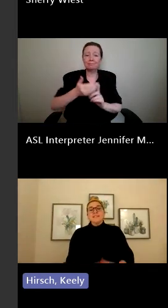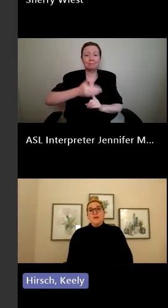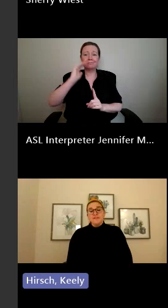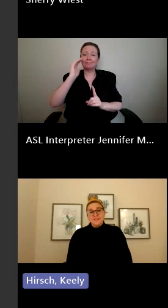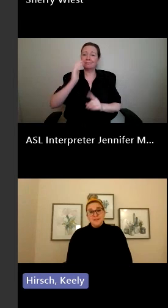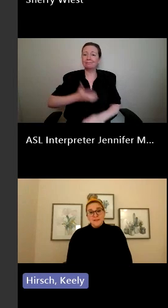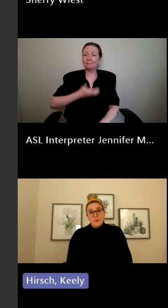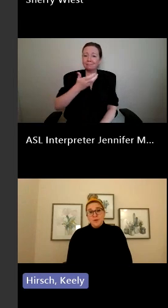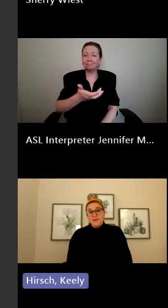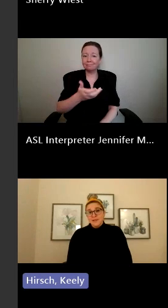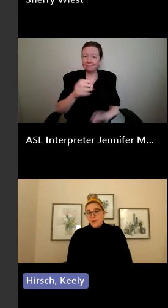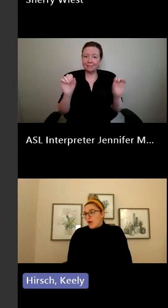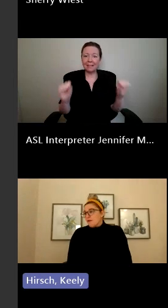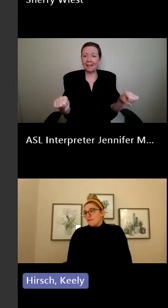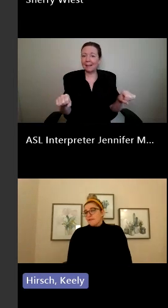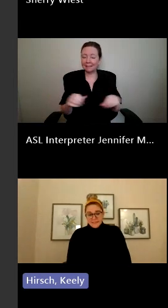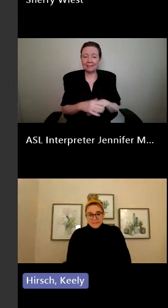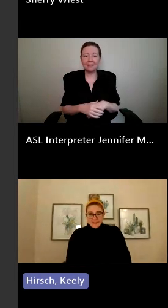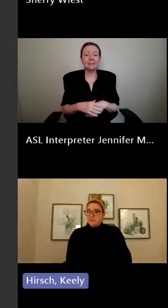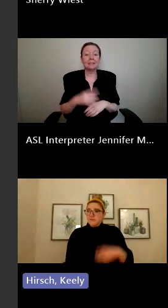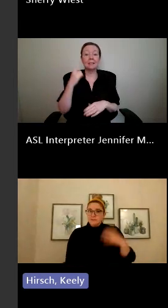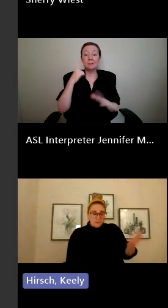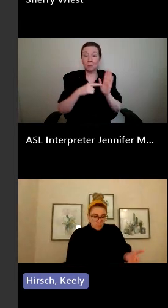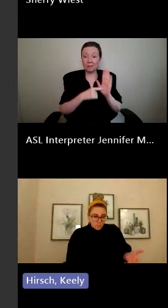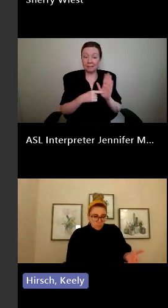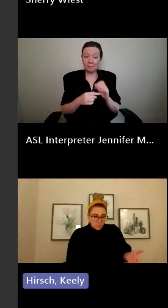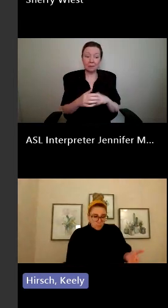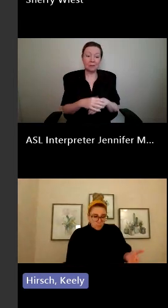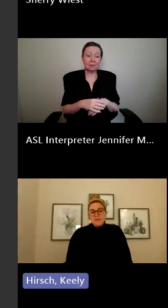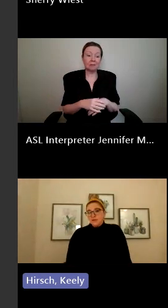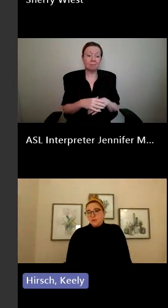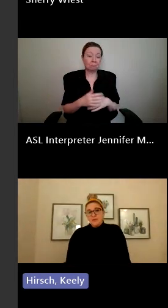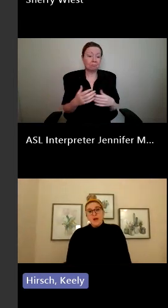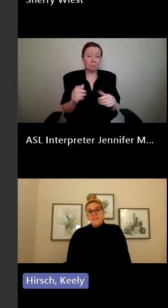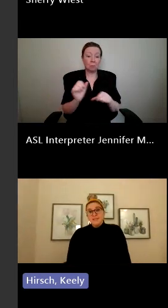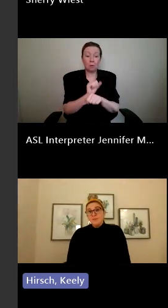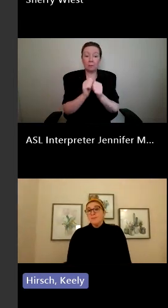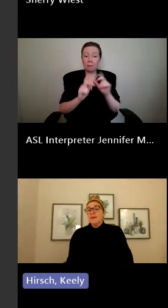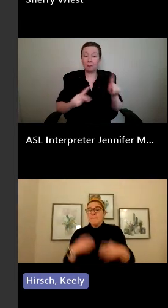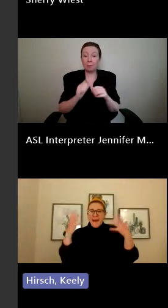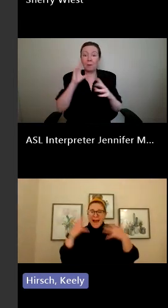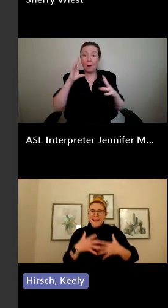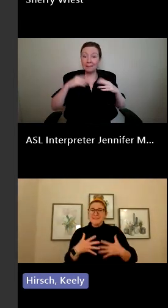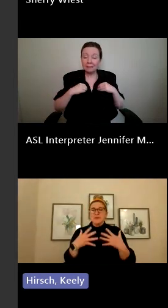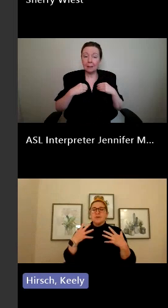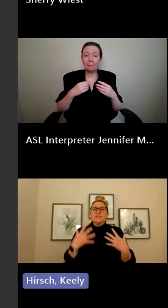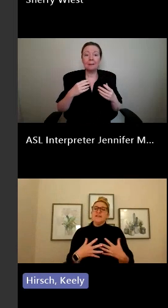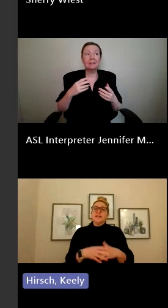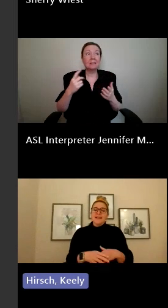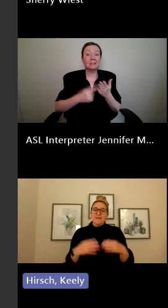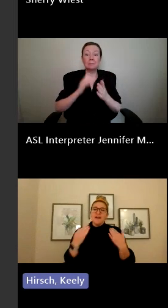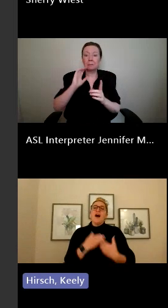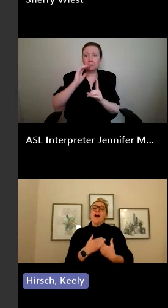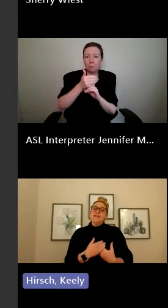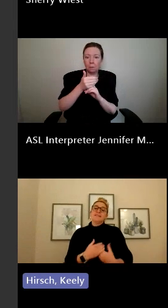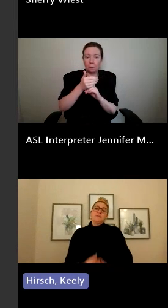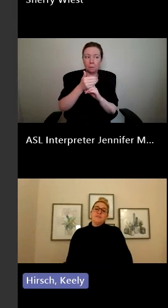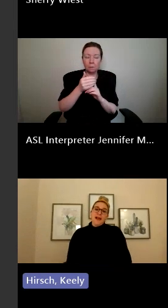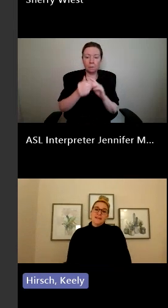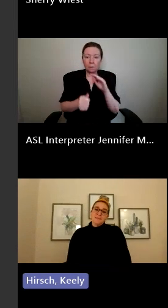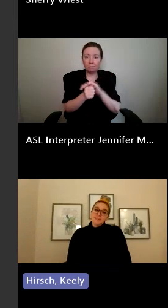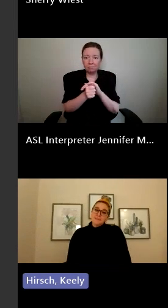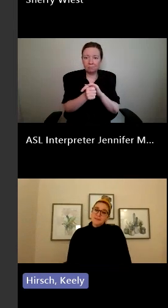whole self into their work. So, for instance, when working with individuals with autism, they might mask or feel like they have to hide